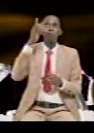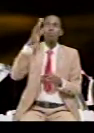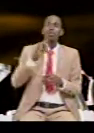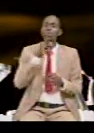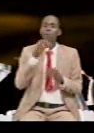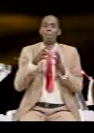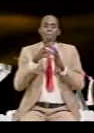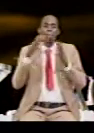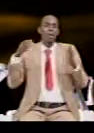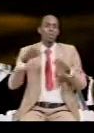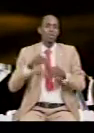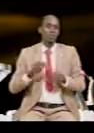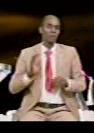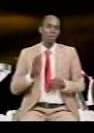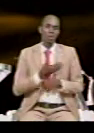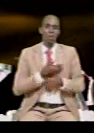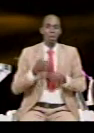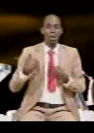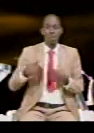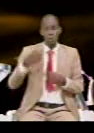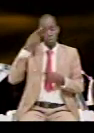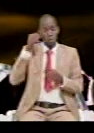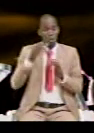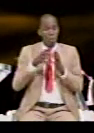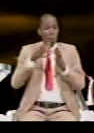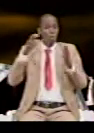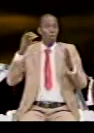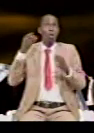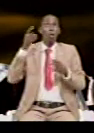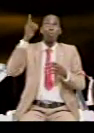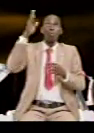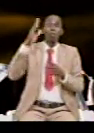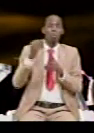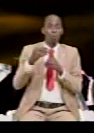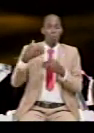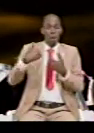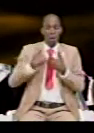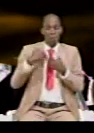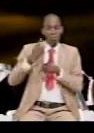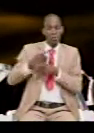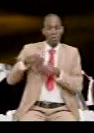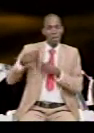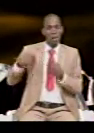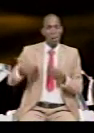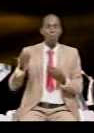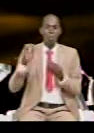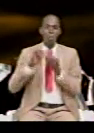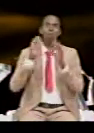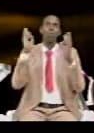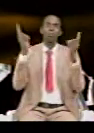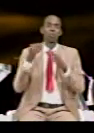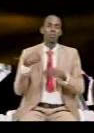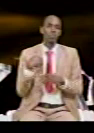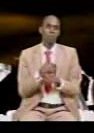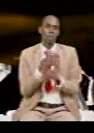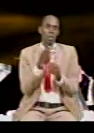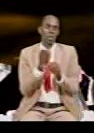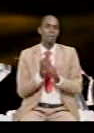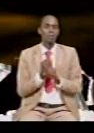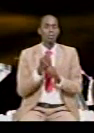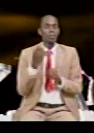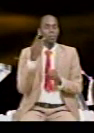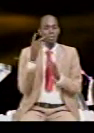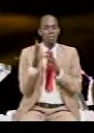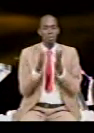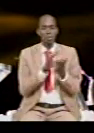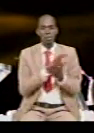hearts. Because the more of it we have in our hearts, the more victory we have. Jesus Christ overcame in